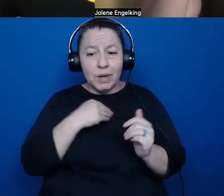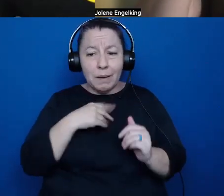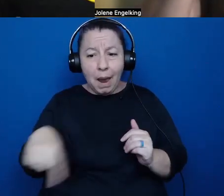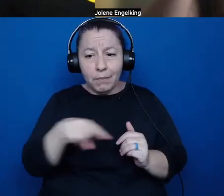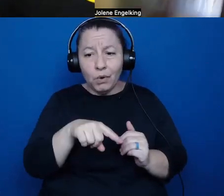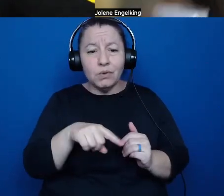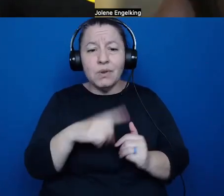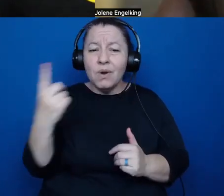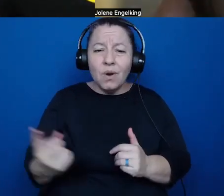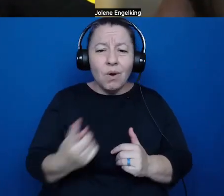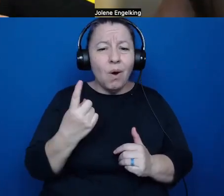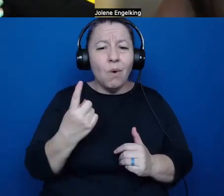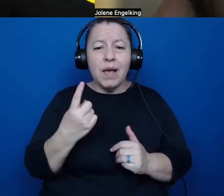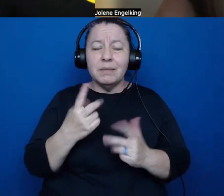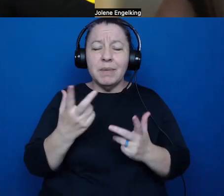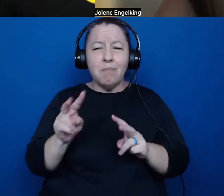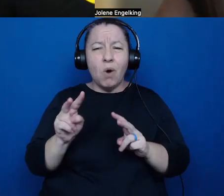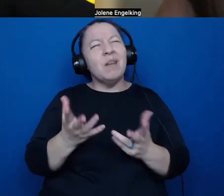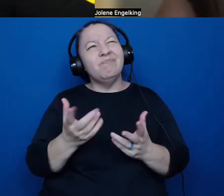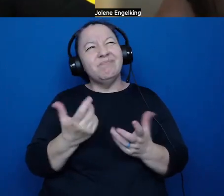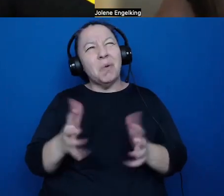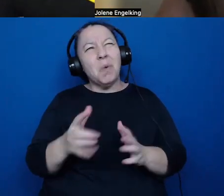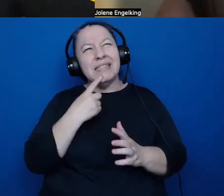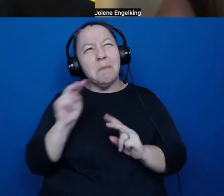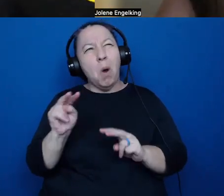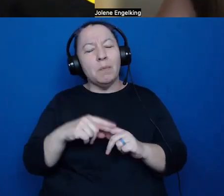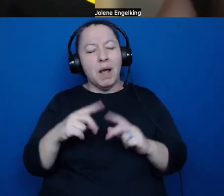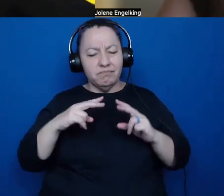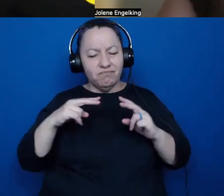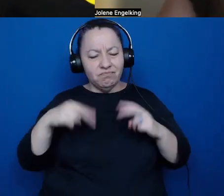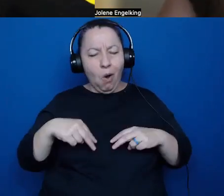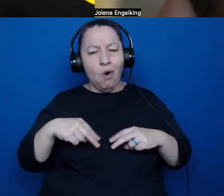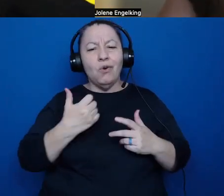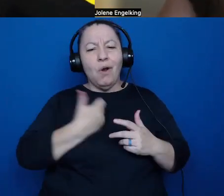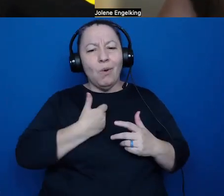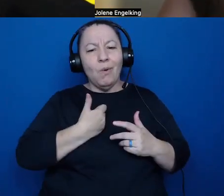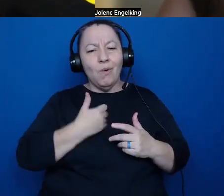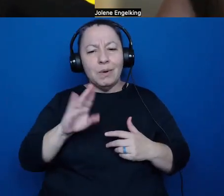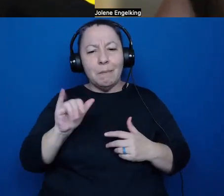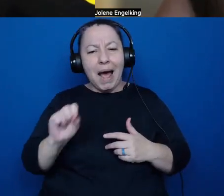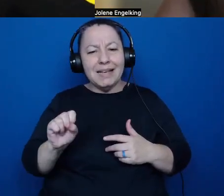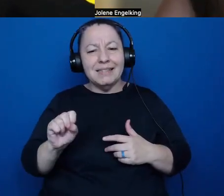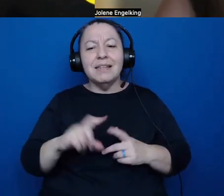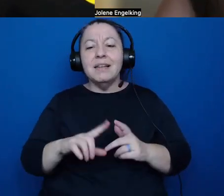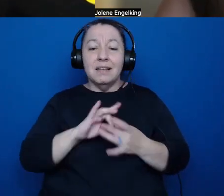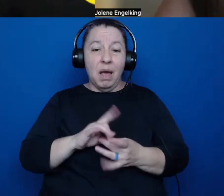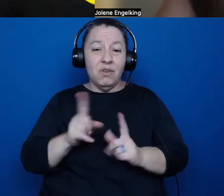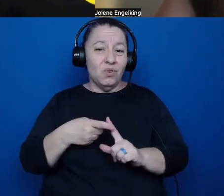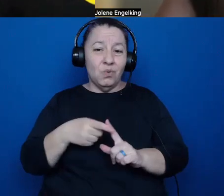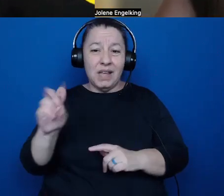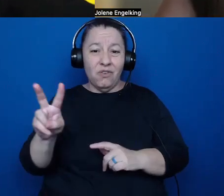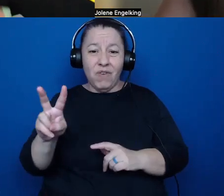don't want to say monitor, but check our biases, right? Especially when it comes to sexual violence or even, just anything,